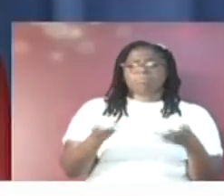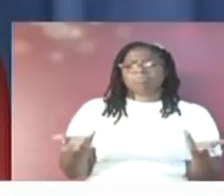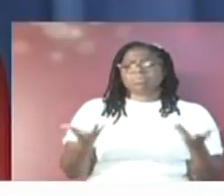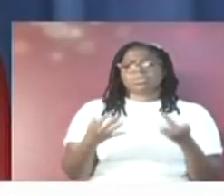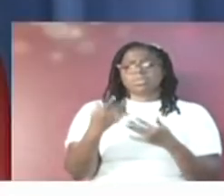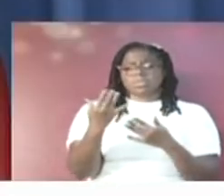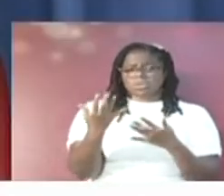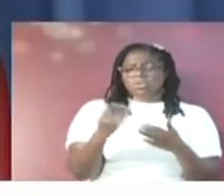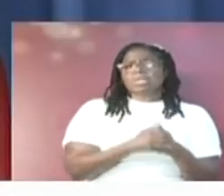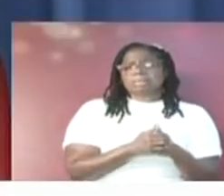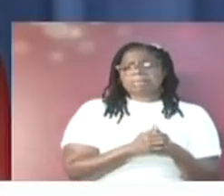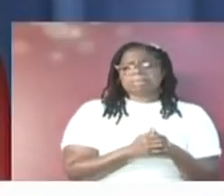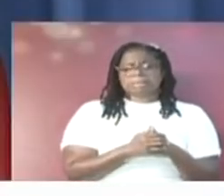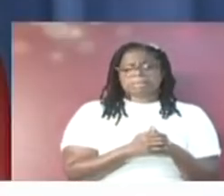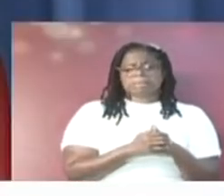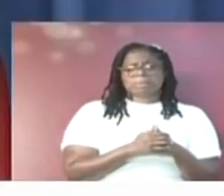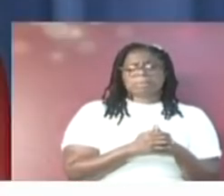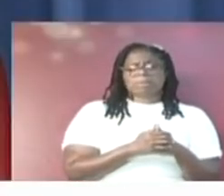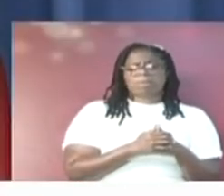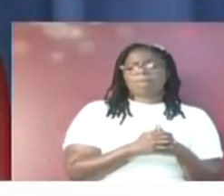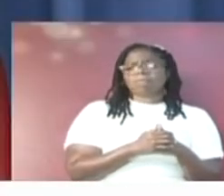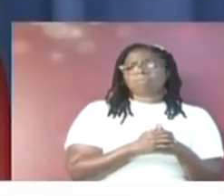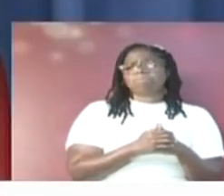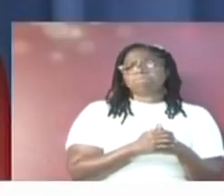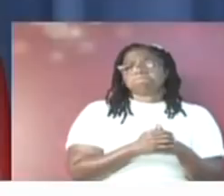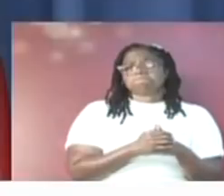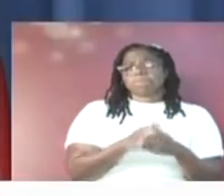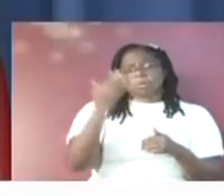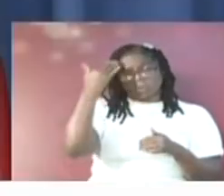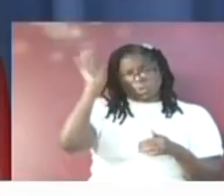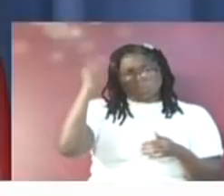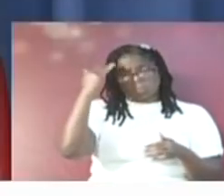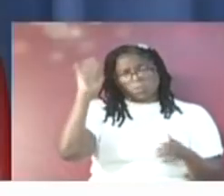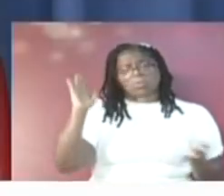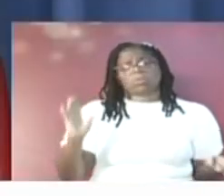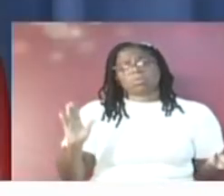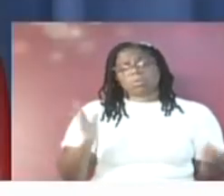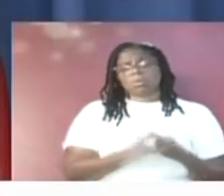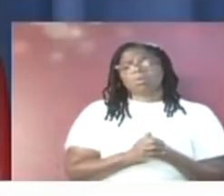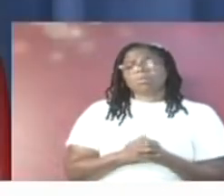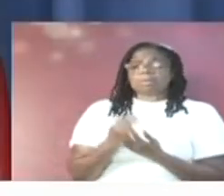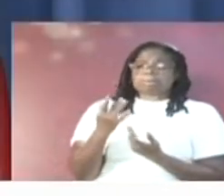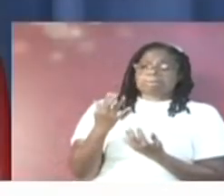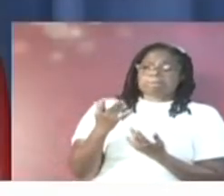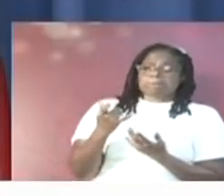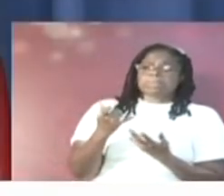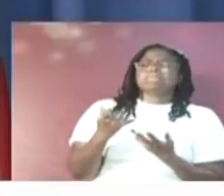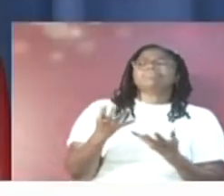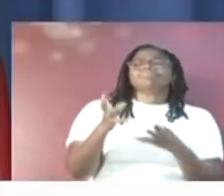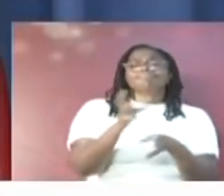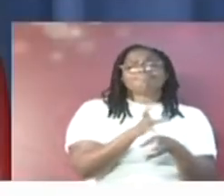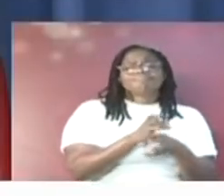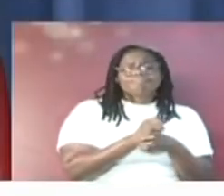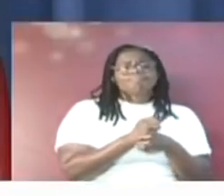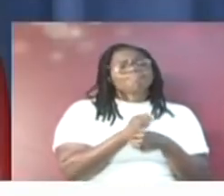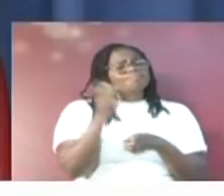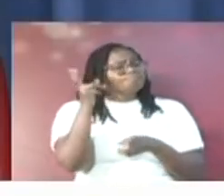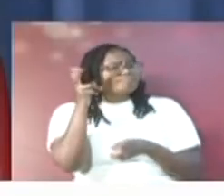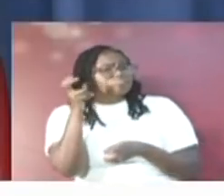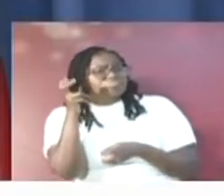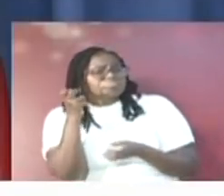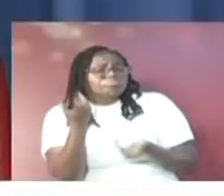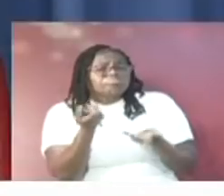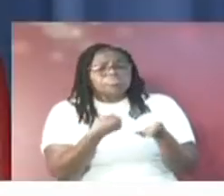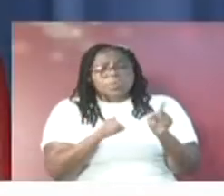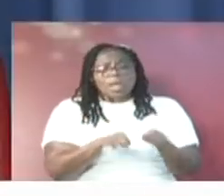there. So without improved word from there, we would have lost that. The bottom